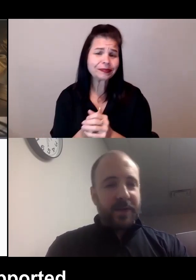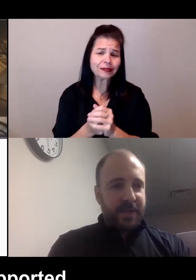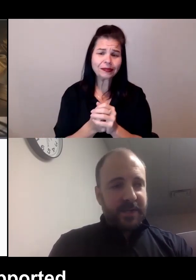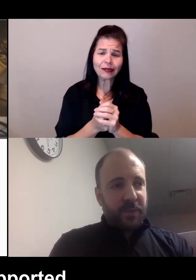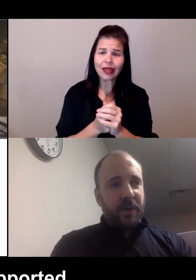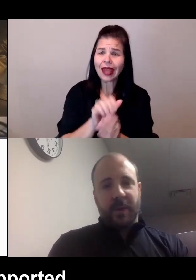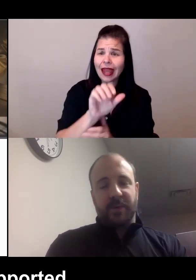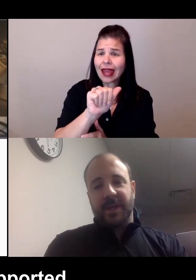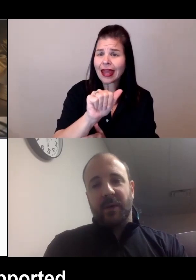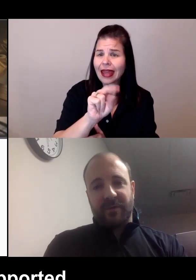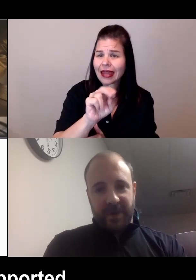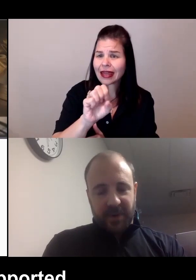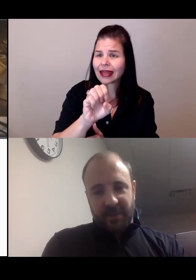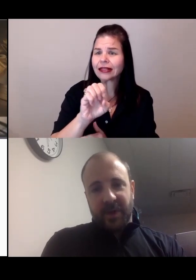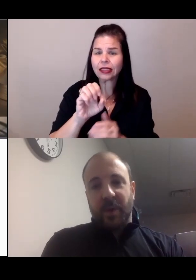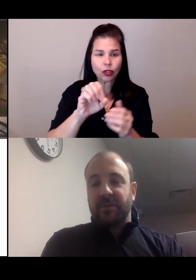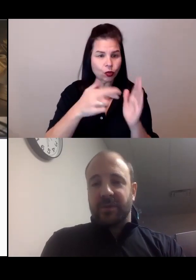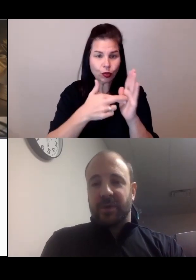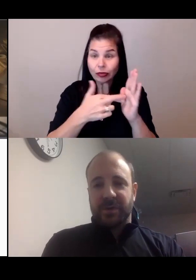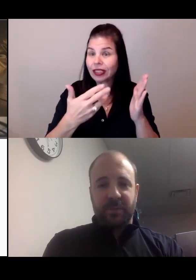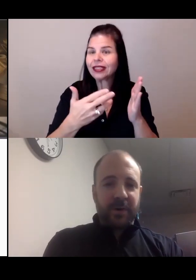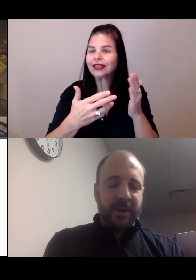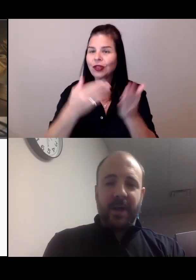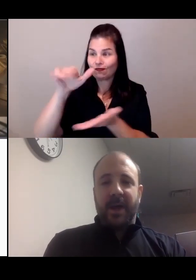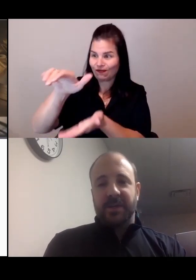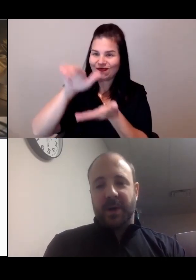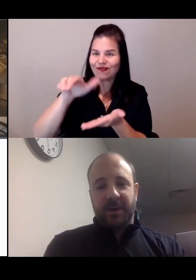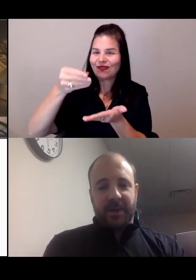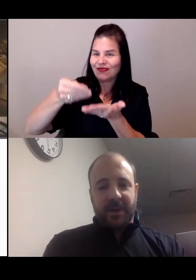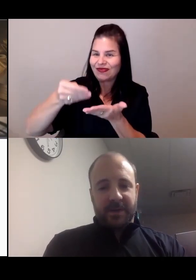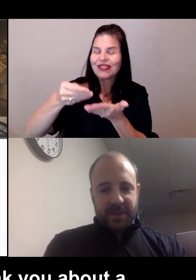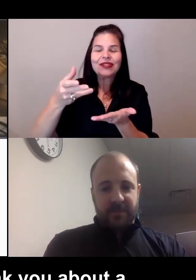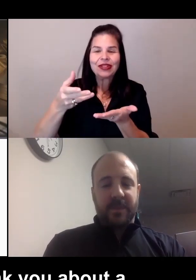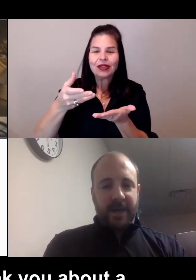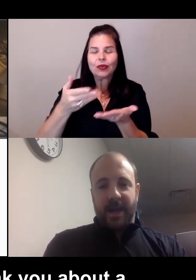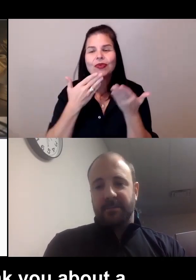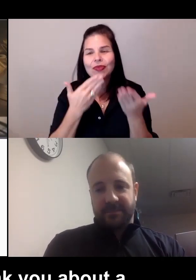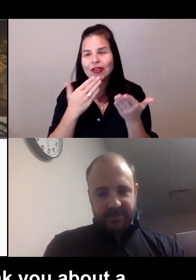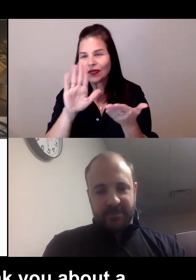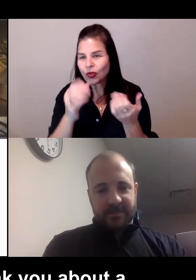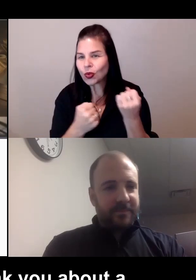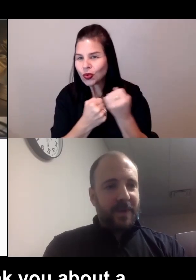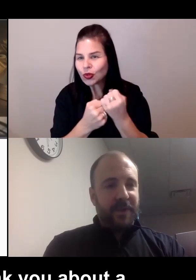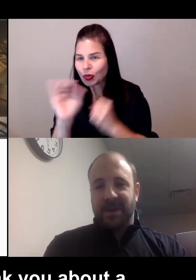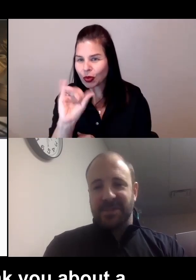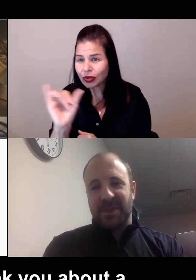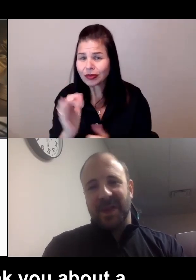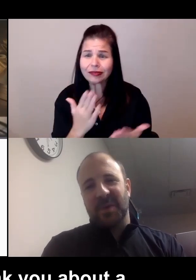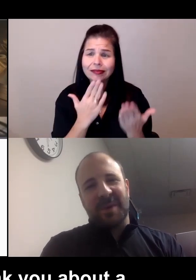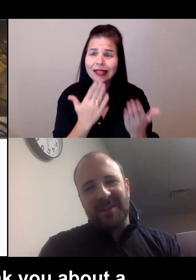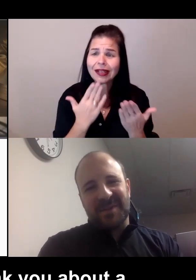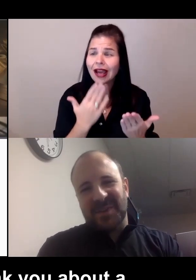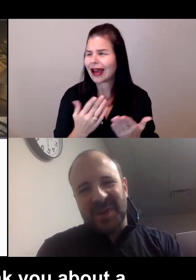our project as well, representing our funder, I'm very grateful to her support as well. So again, I feel like I've